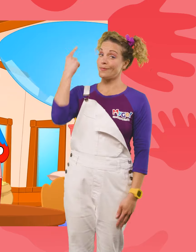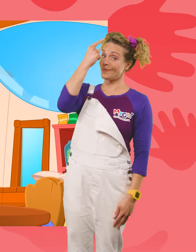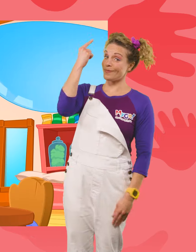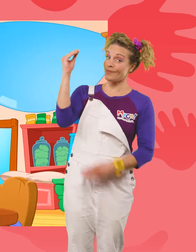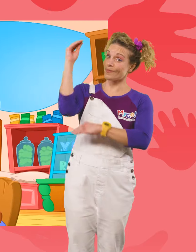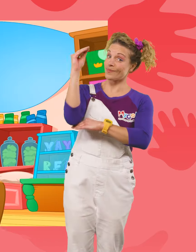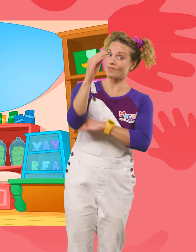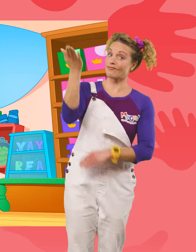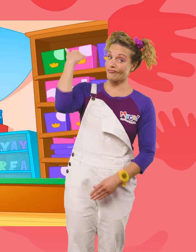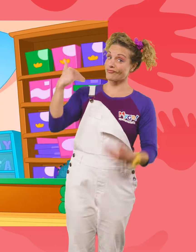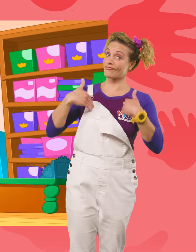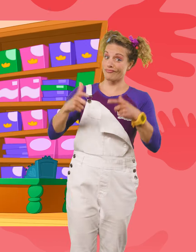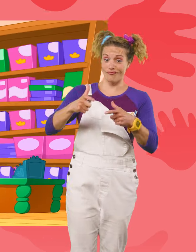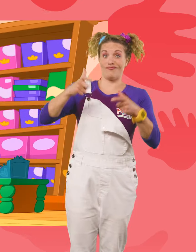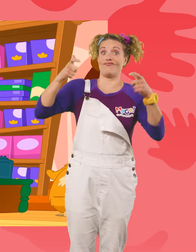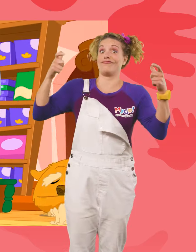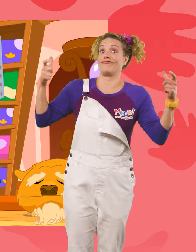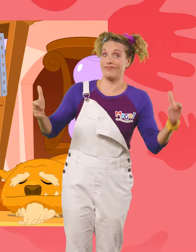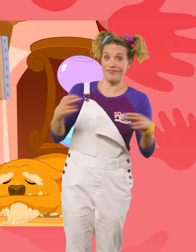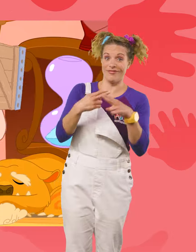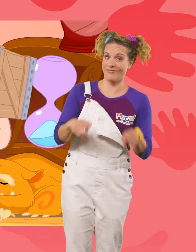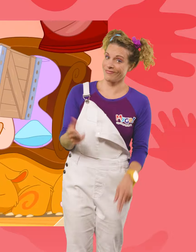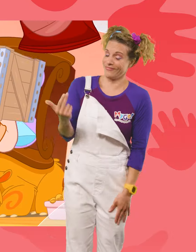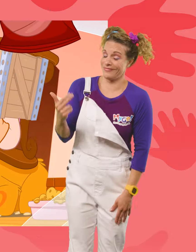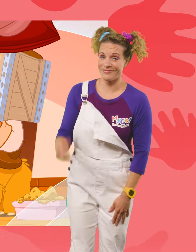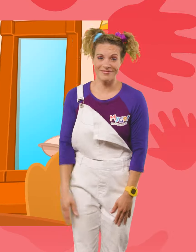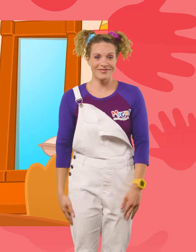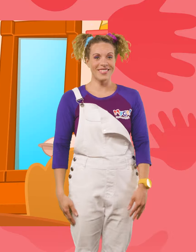I'm pretty sure dinosaurs had really big eggs.